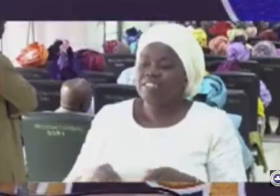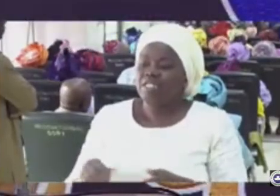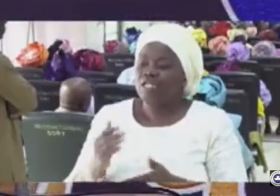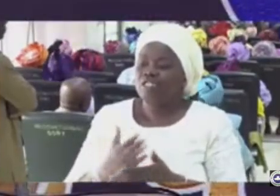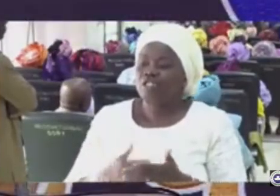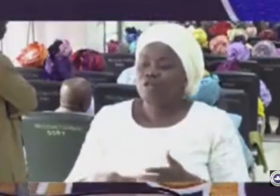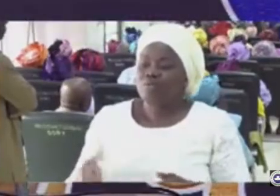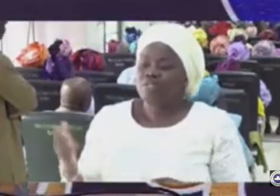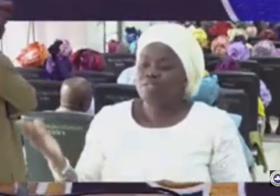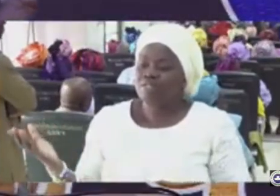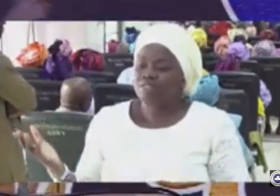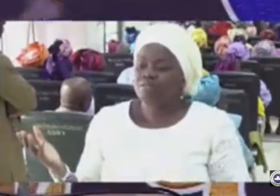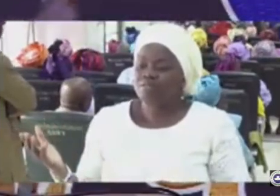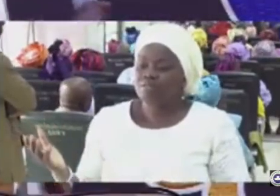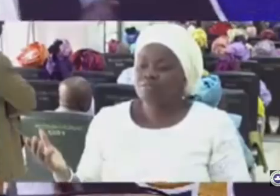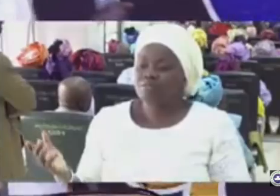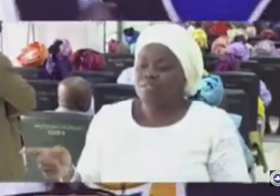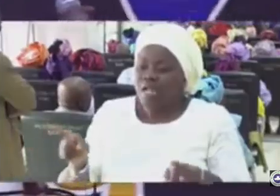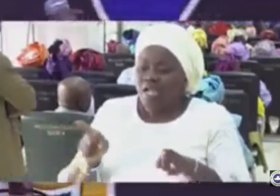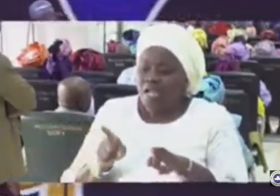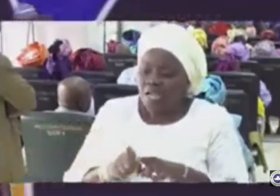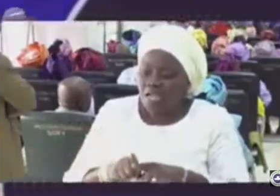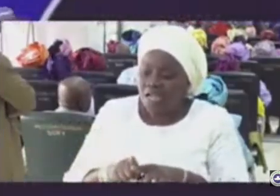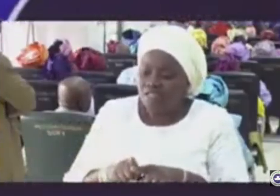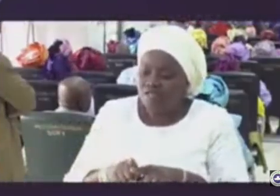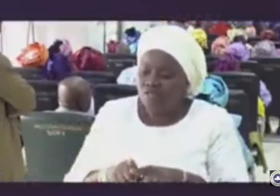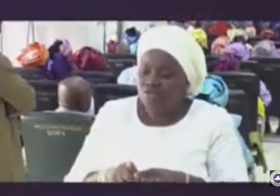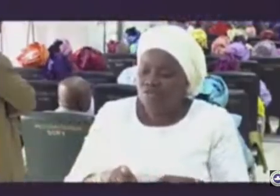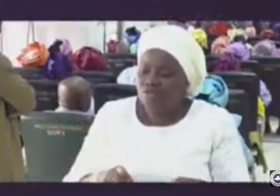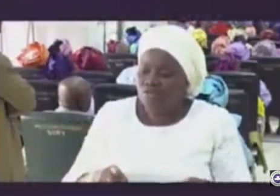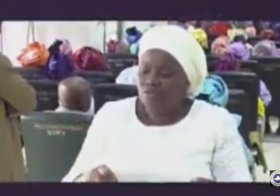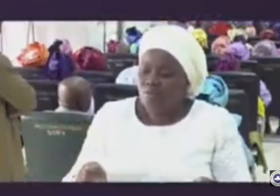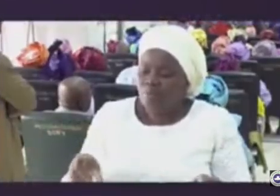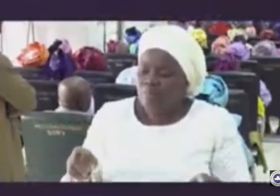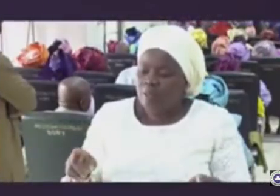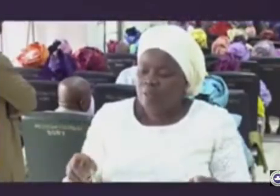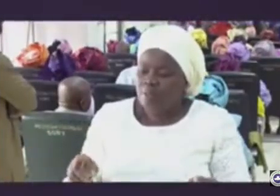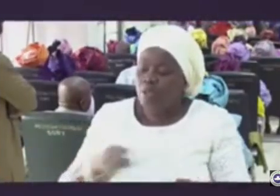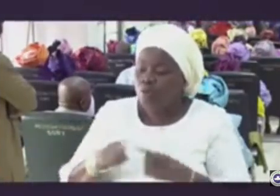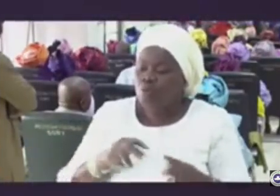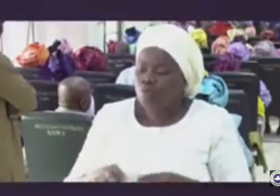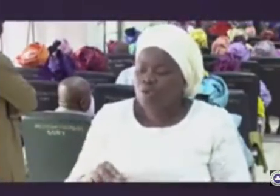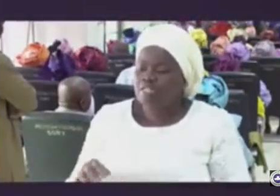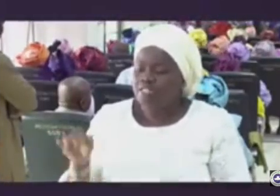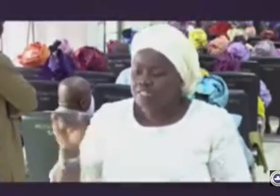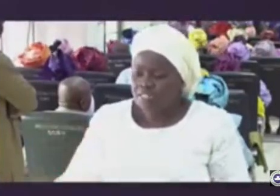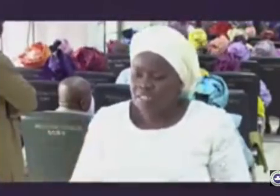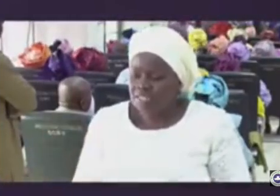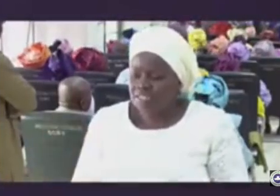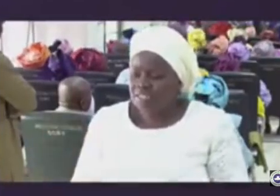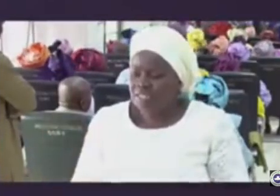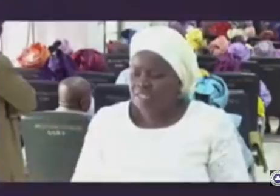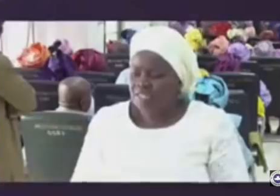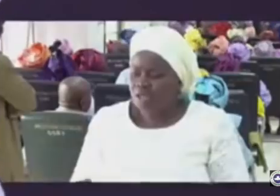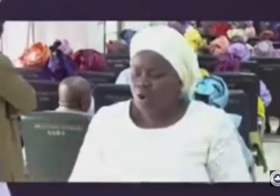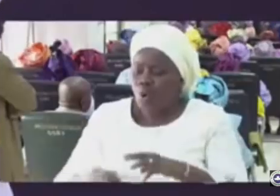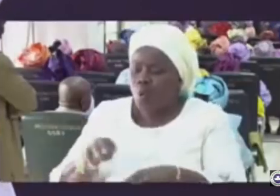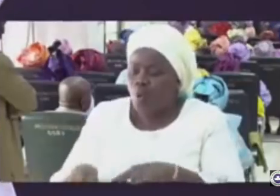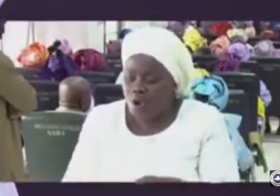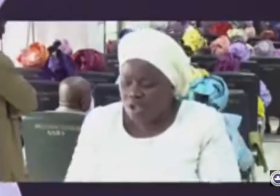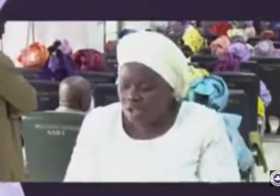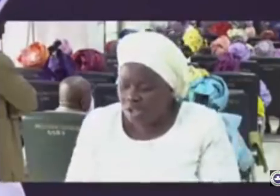As soon as they take 6 steps, he would say, "Stop. I want to sacrifice to